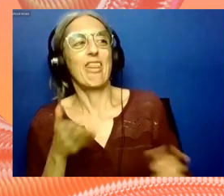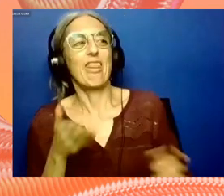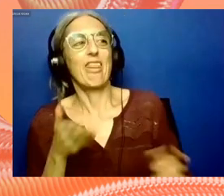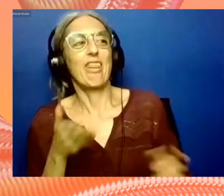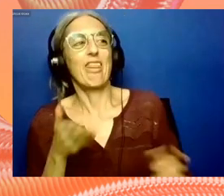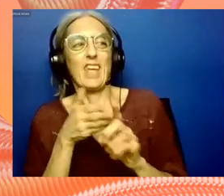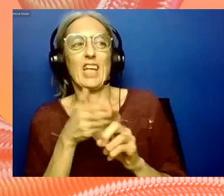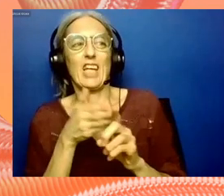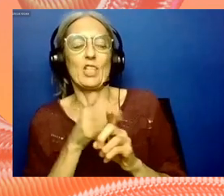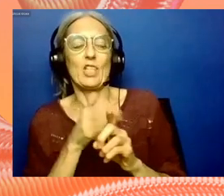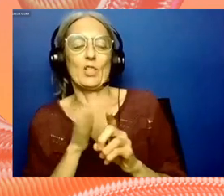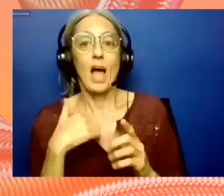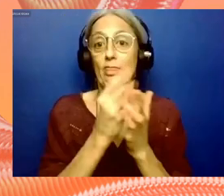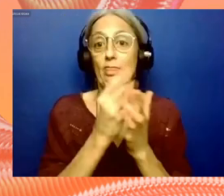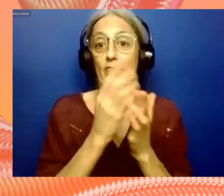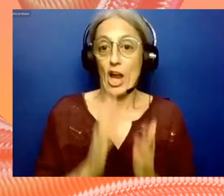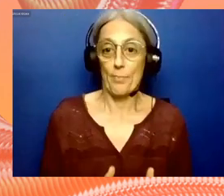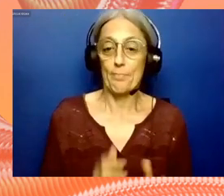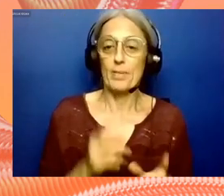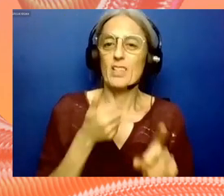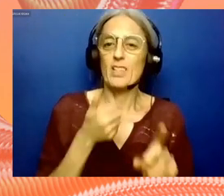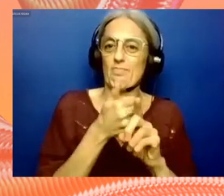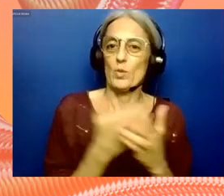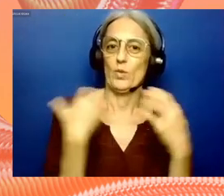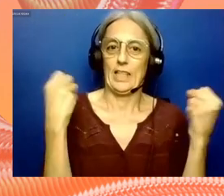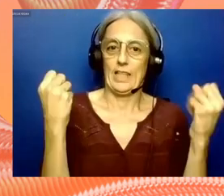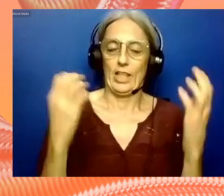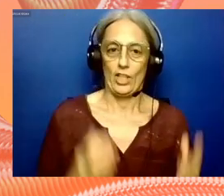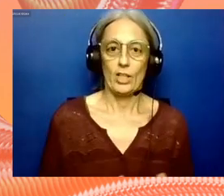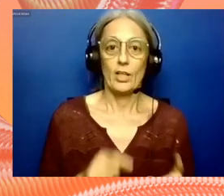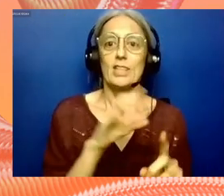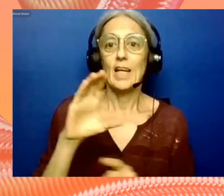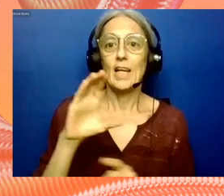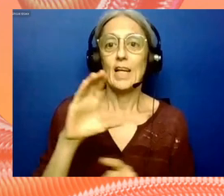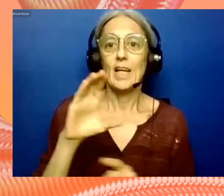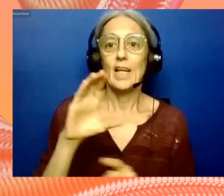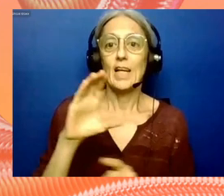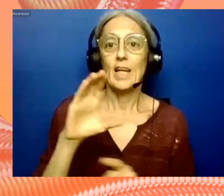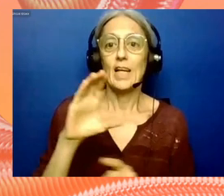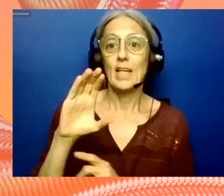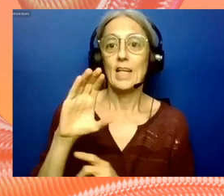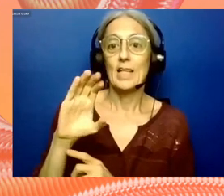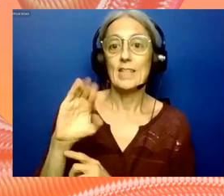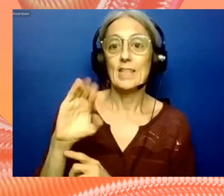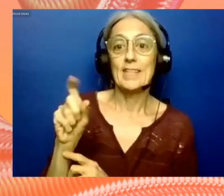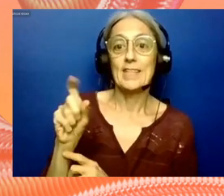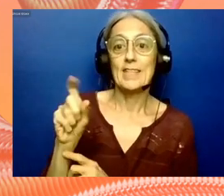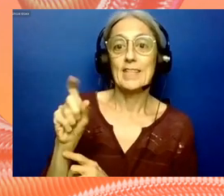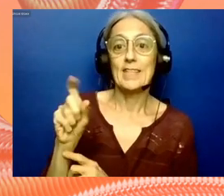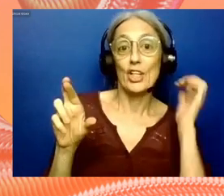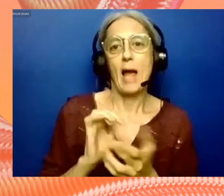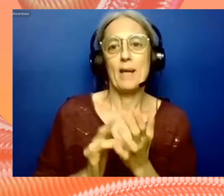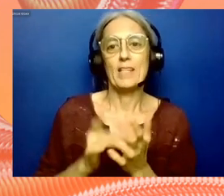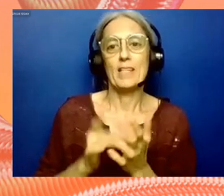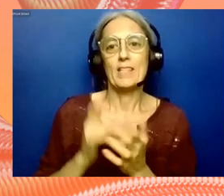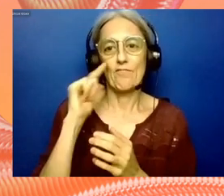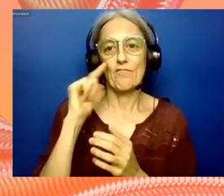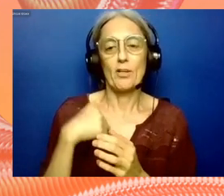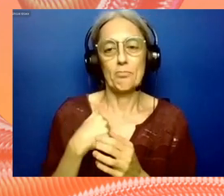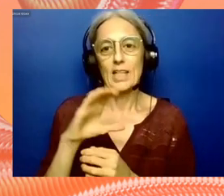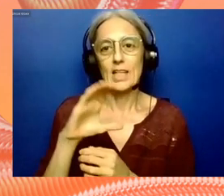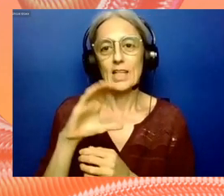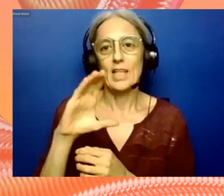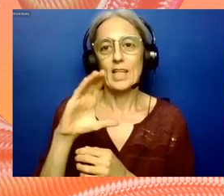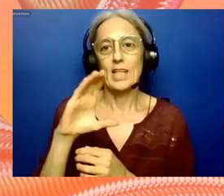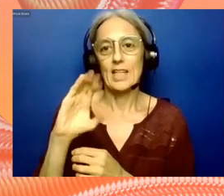therapist and a healer, and she's been like, cedar is actually the medicine for you. So like literally when I'm in moments where I'm like, ah, I'm